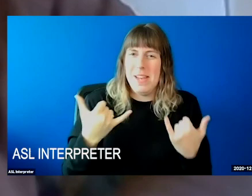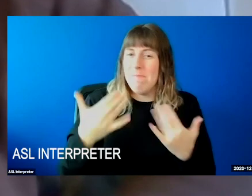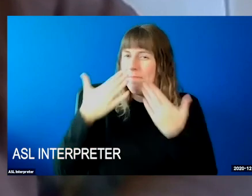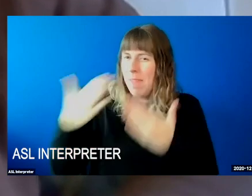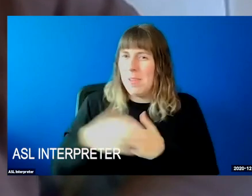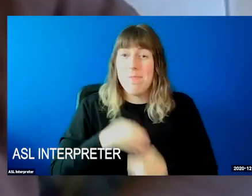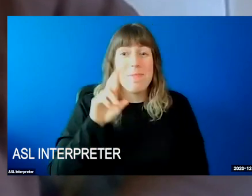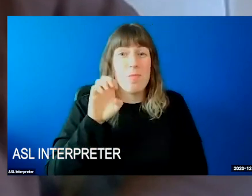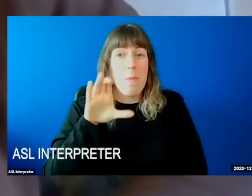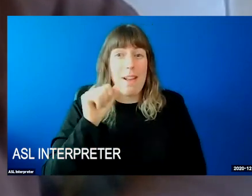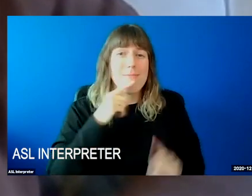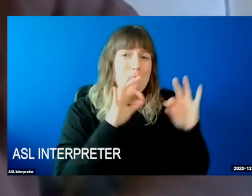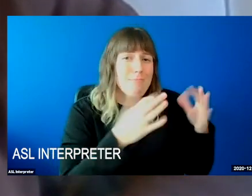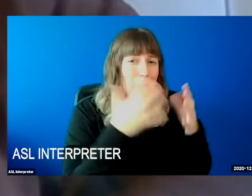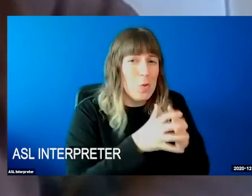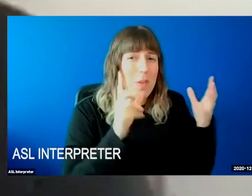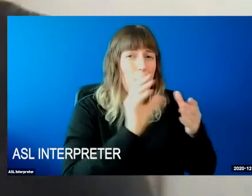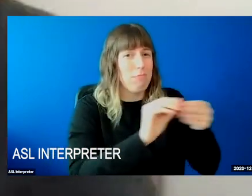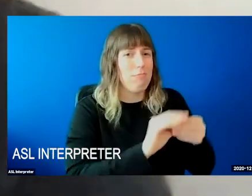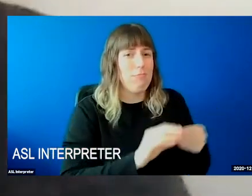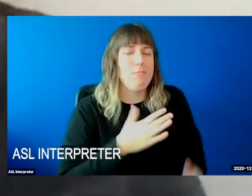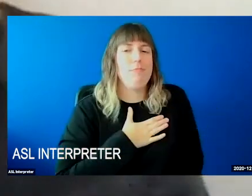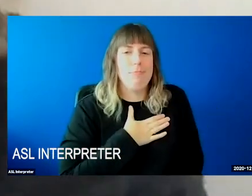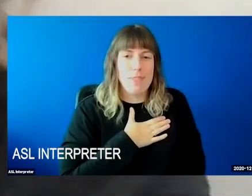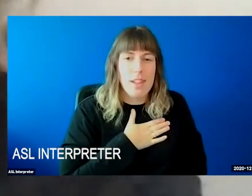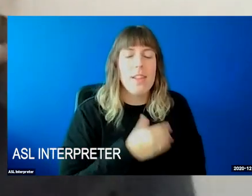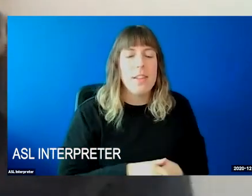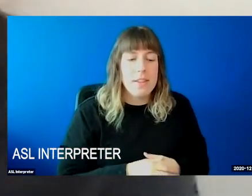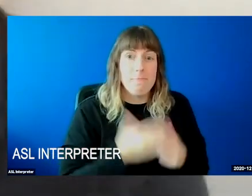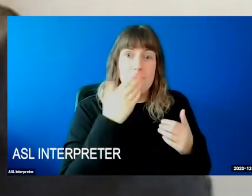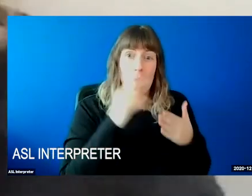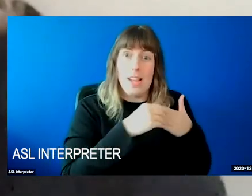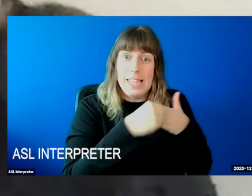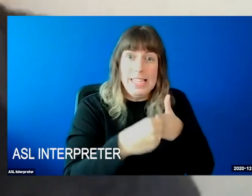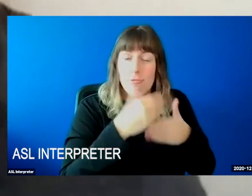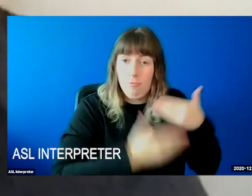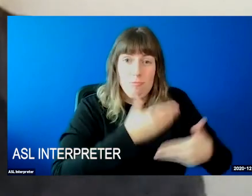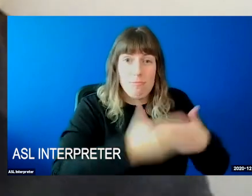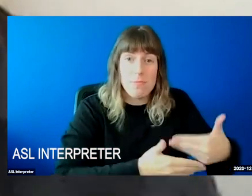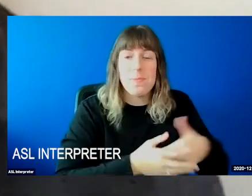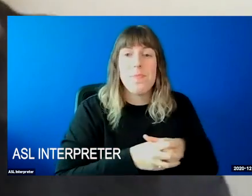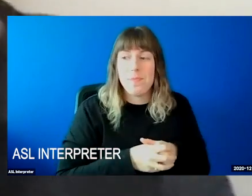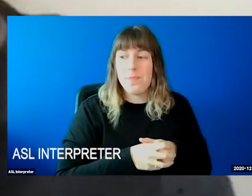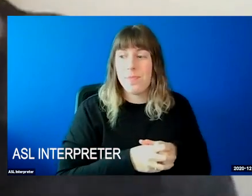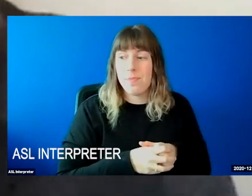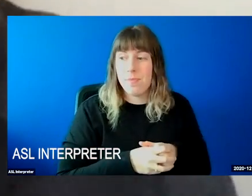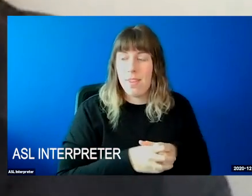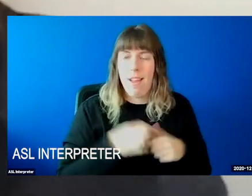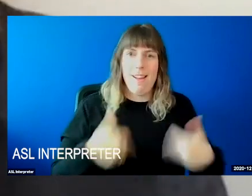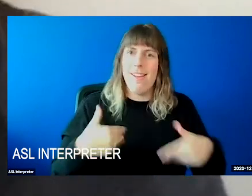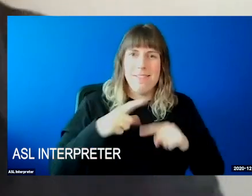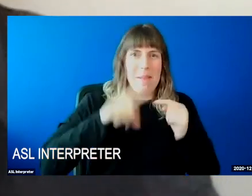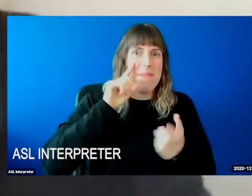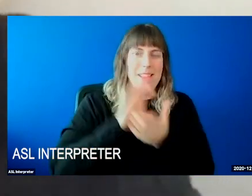my reflection today. Thank you so much, Rabia, for that reflection and for leading us all the way